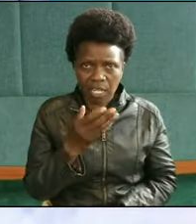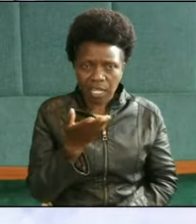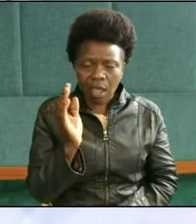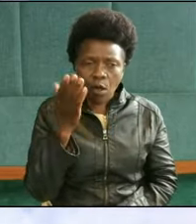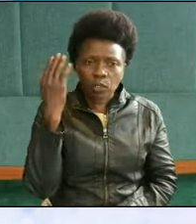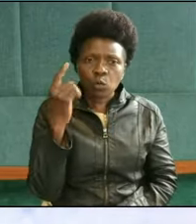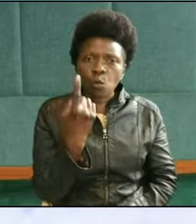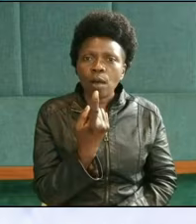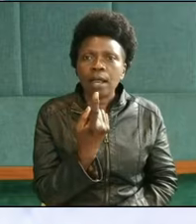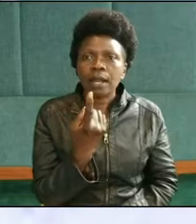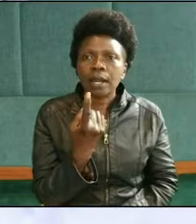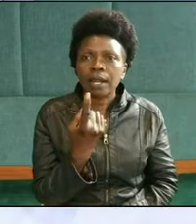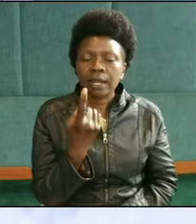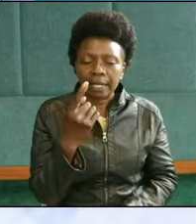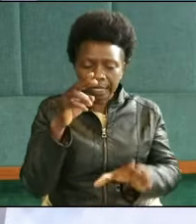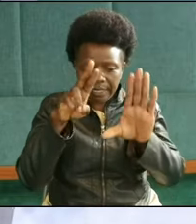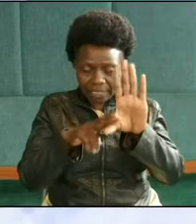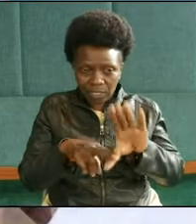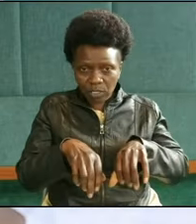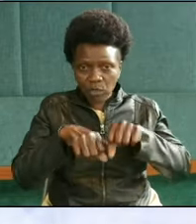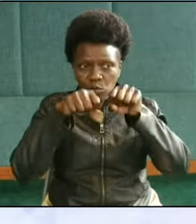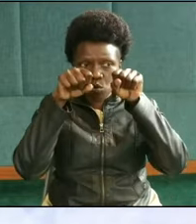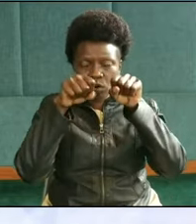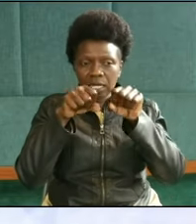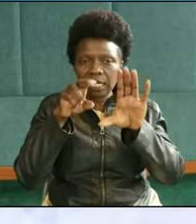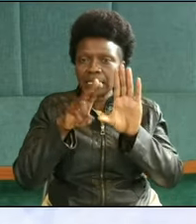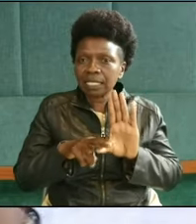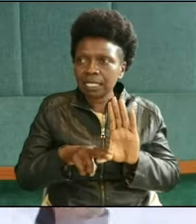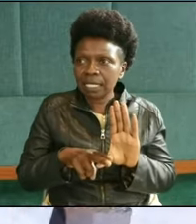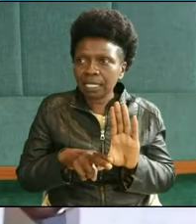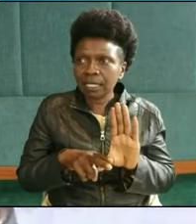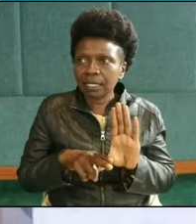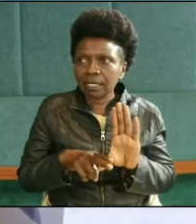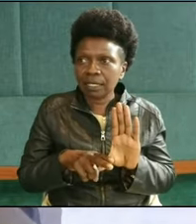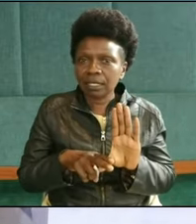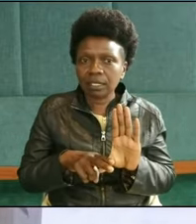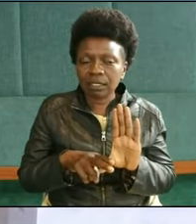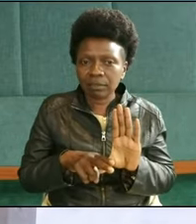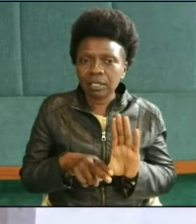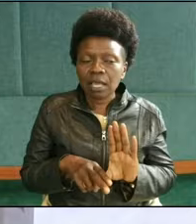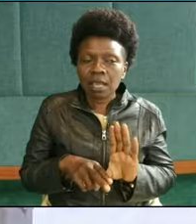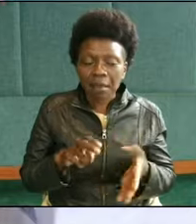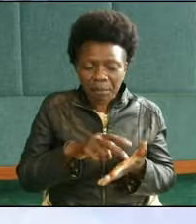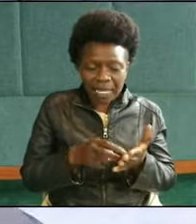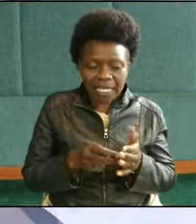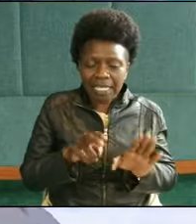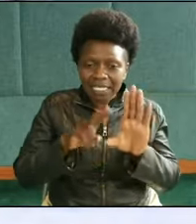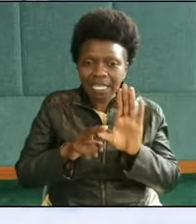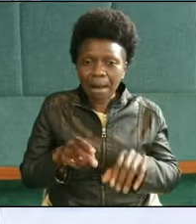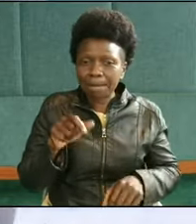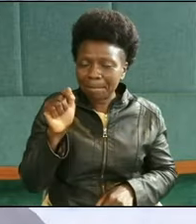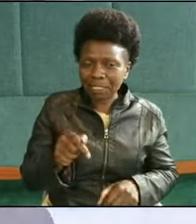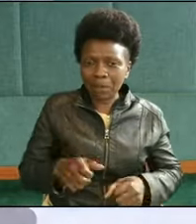there was one sitting on the throne. Seemingly, the one sitting on the throne must be powerful. But